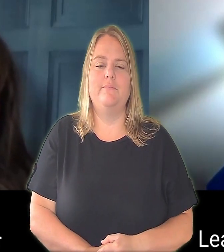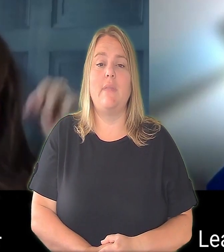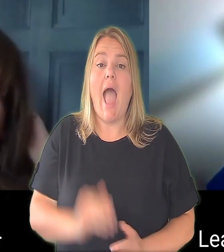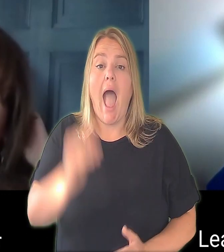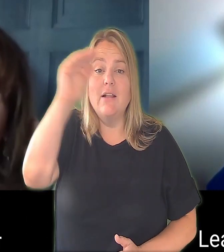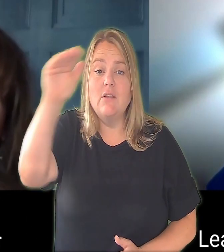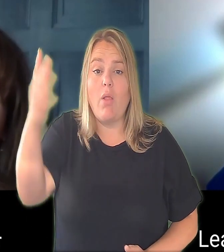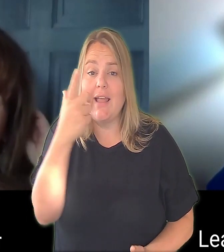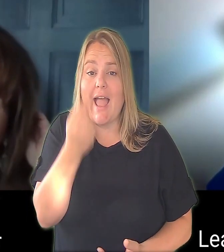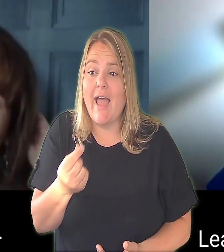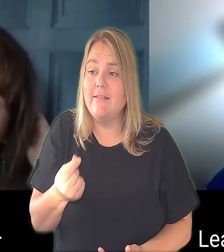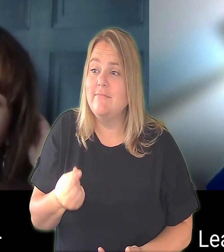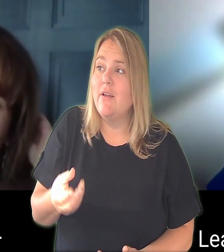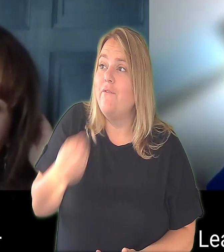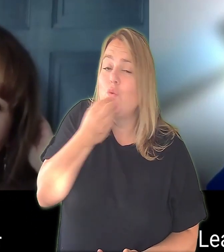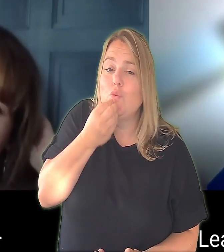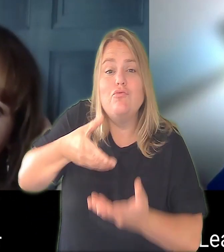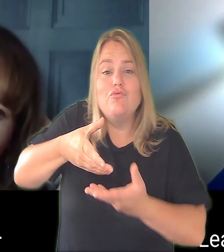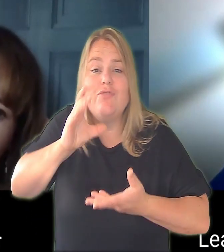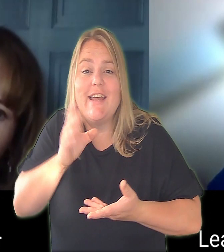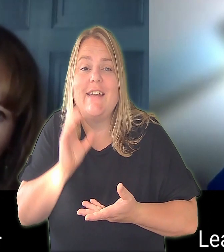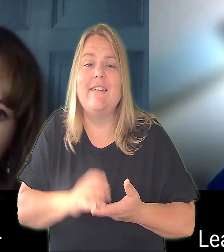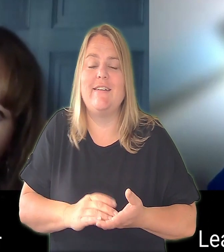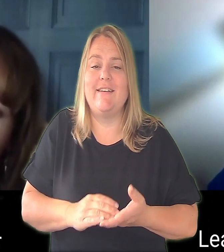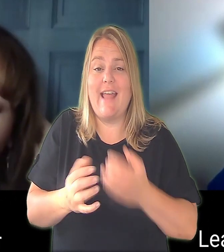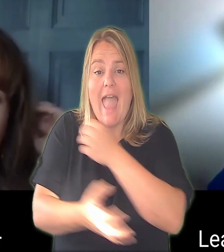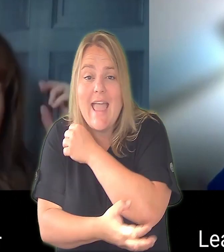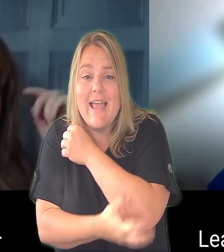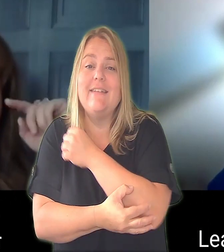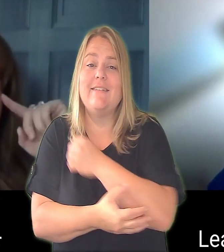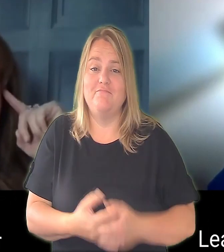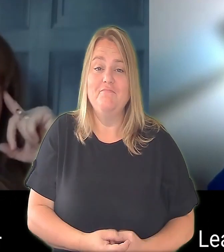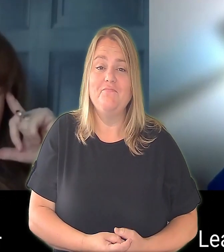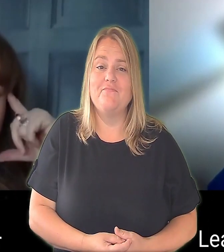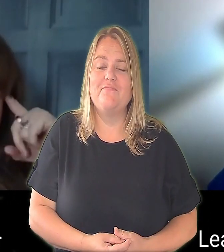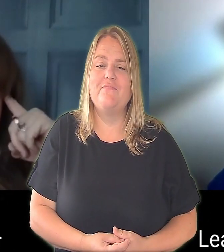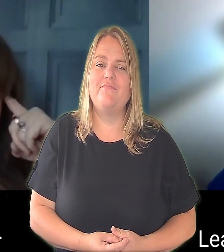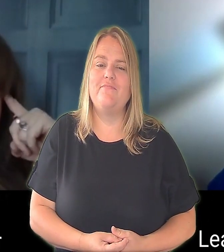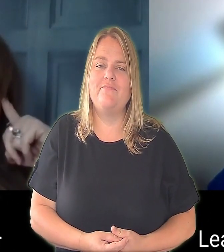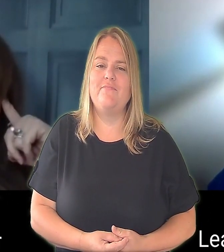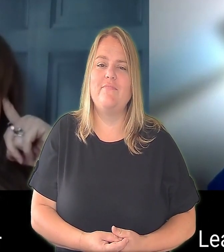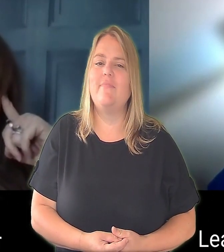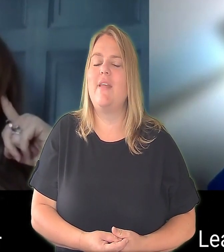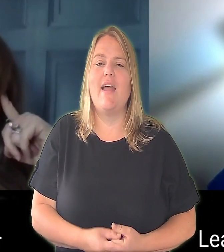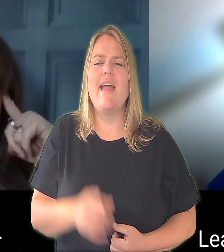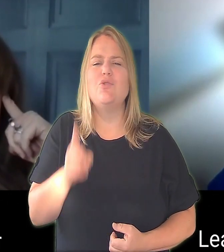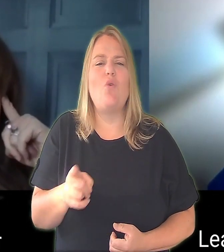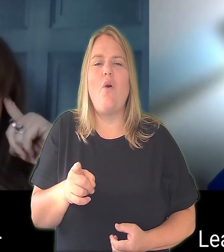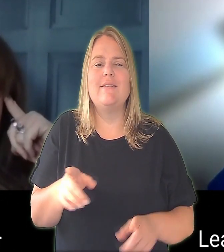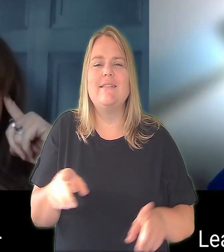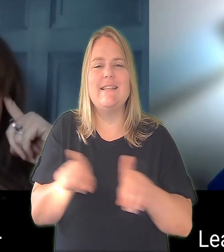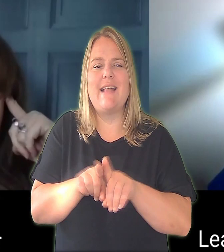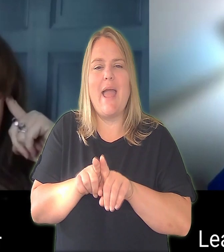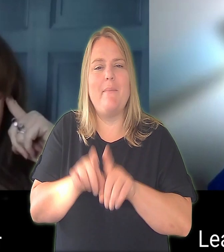like the adults aren't getting anything. There's going to be loads of cake and food and drinks, so people will still come and find a gift and a warm welcome. Like you